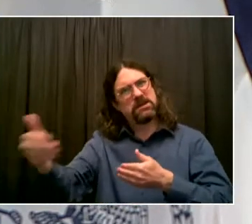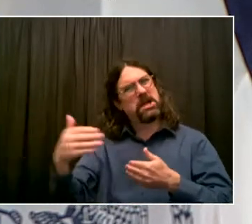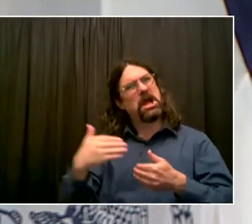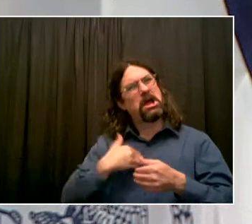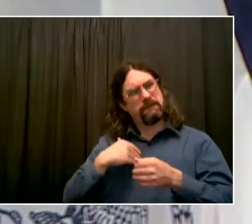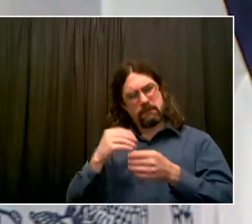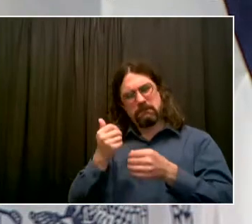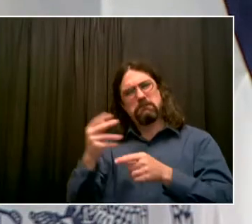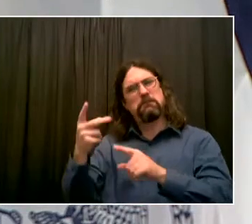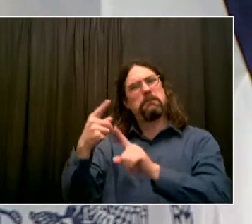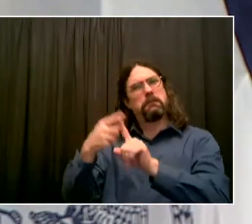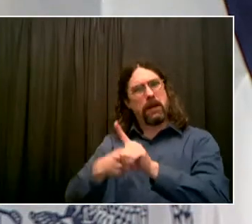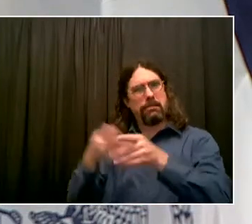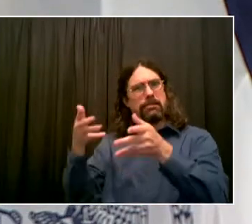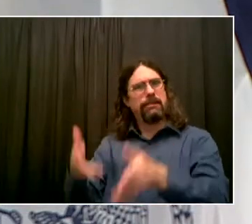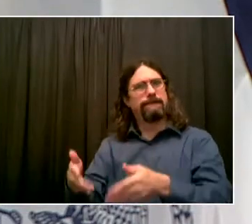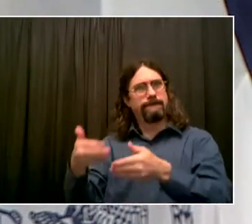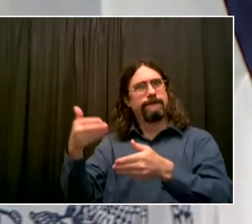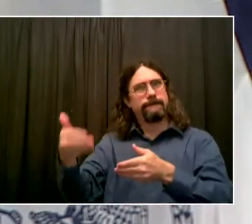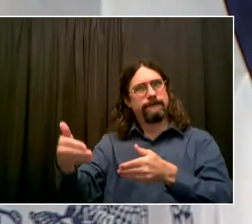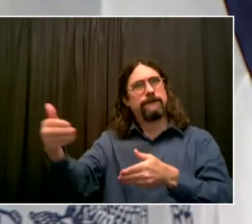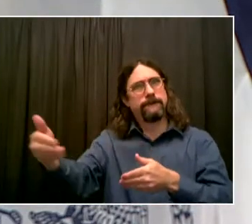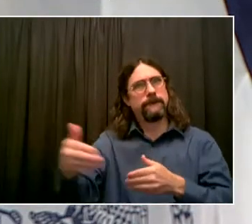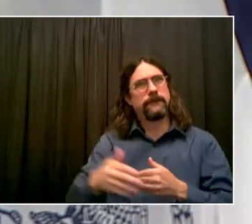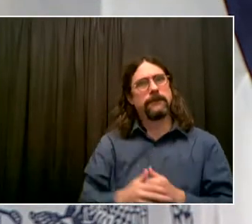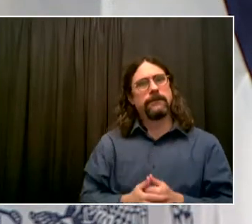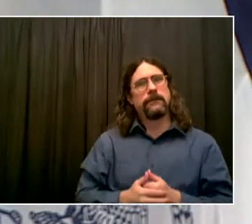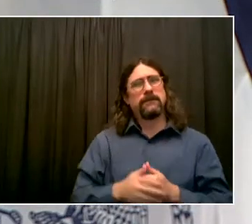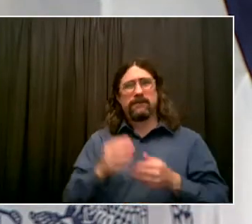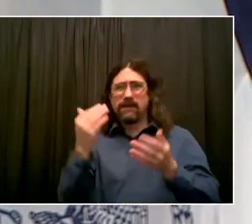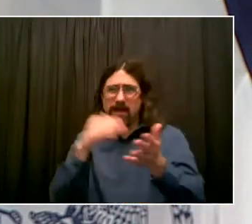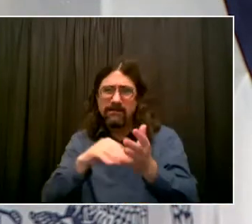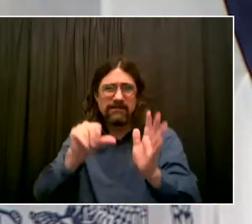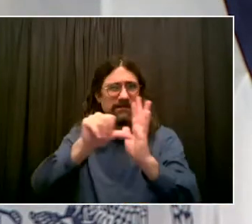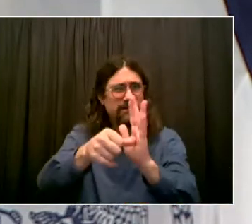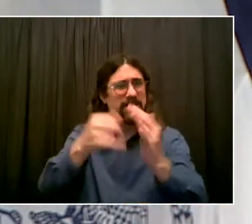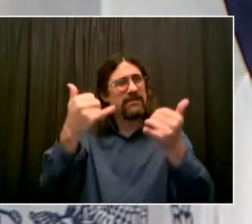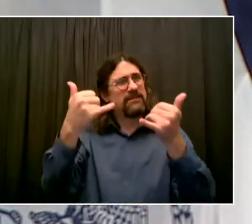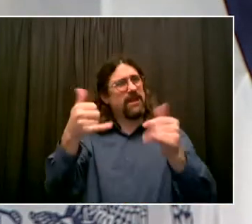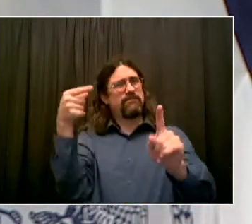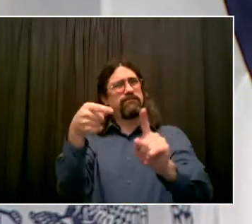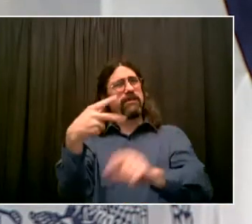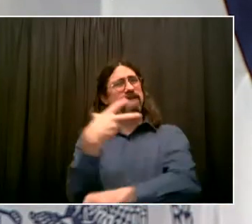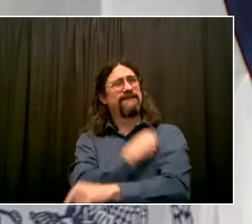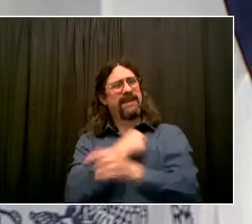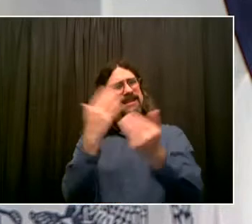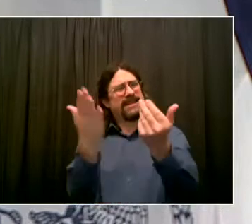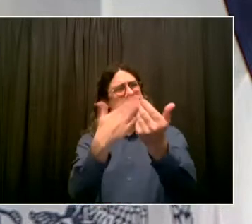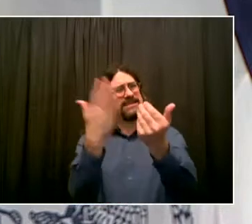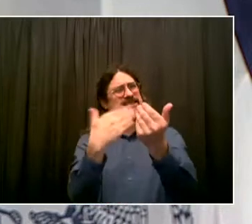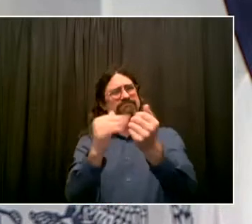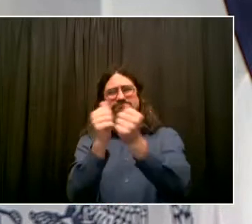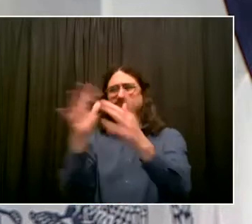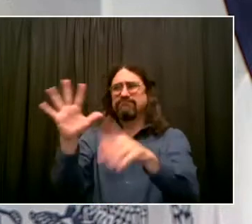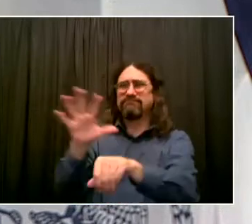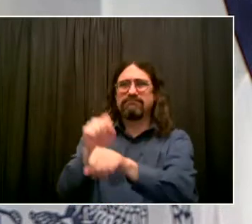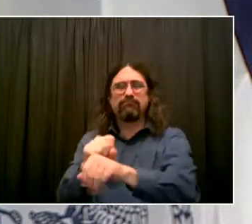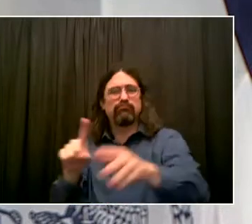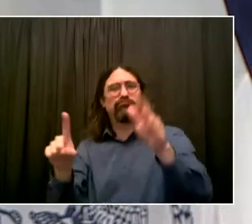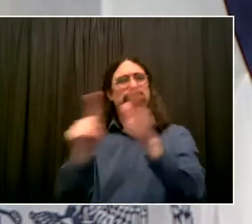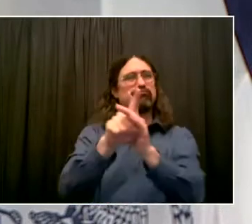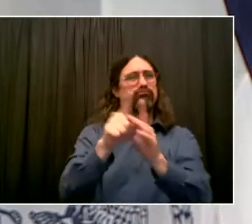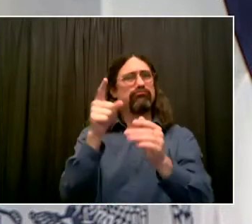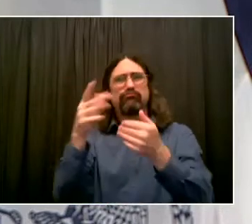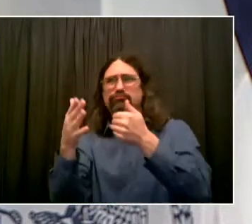feel good. It will obviously, depend on several factors. We want to get that Johnson & Johnson